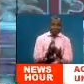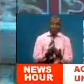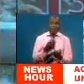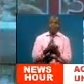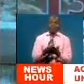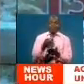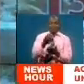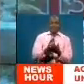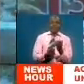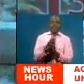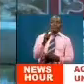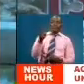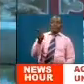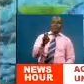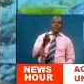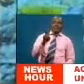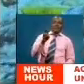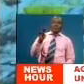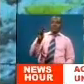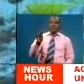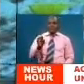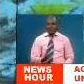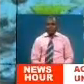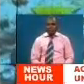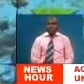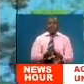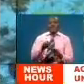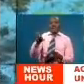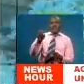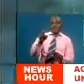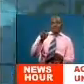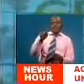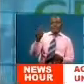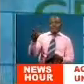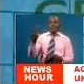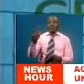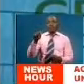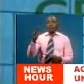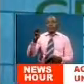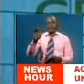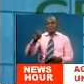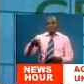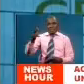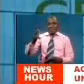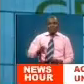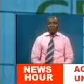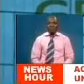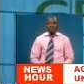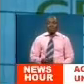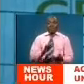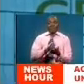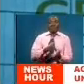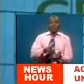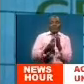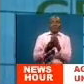revenue grew from 282.1 million Ghana cedis to 323.4 million Ghana cedis. This